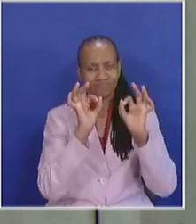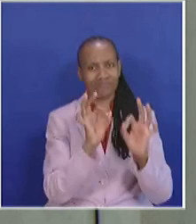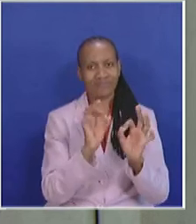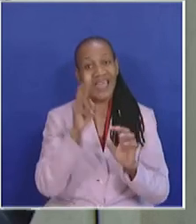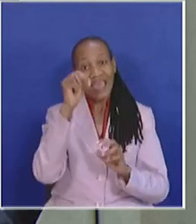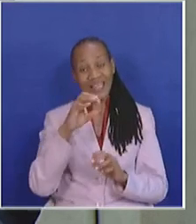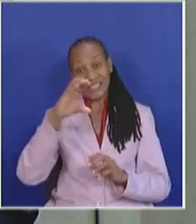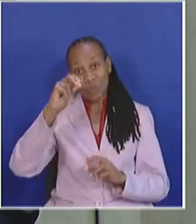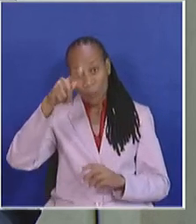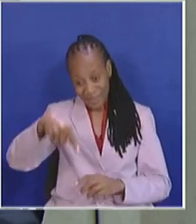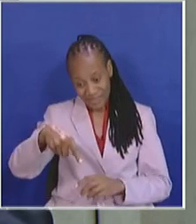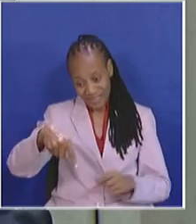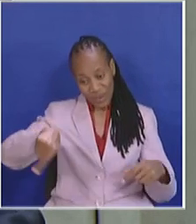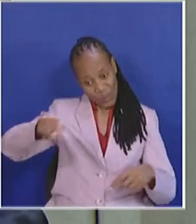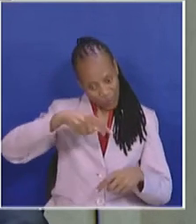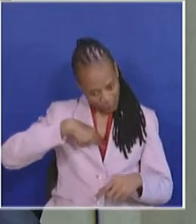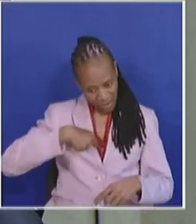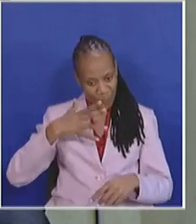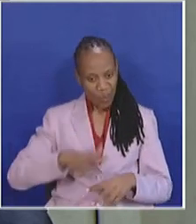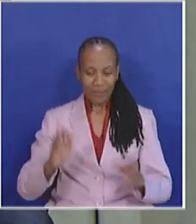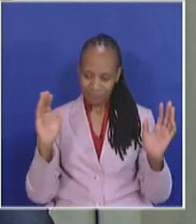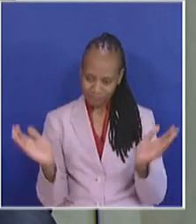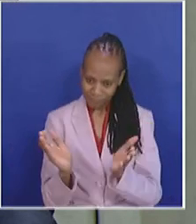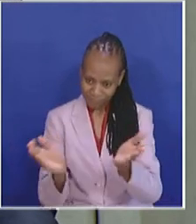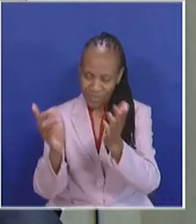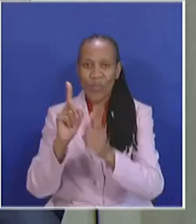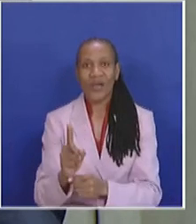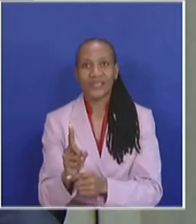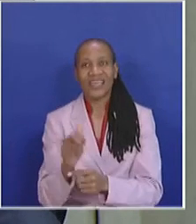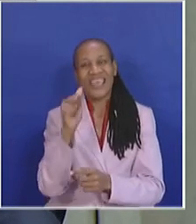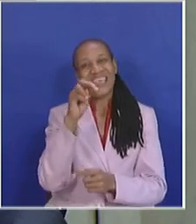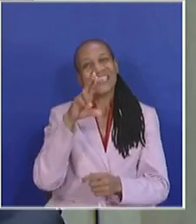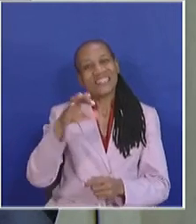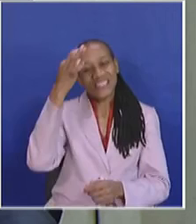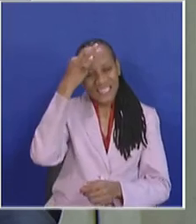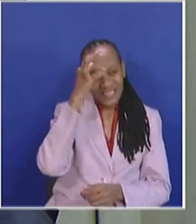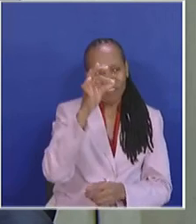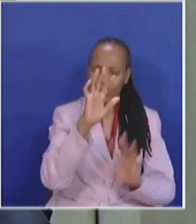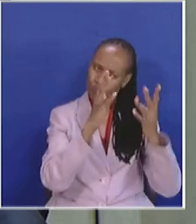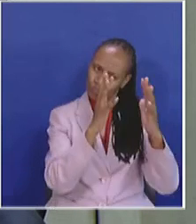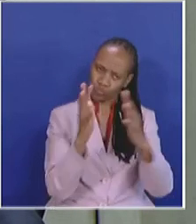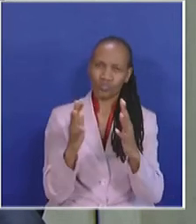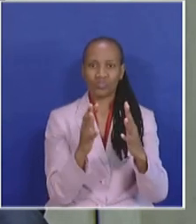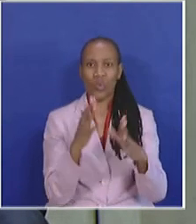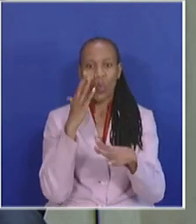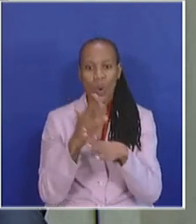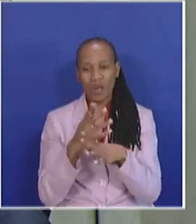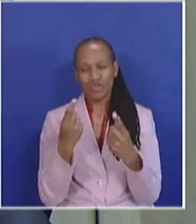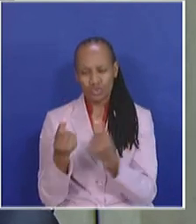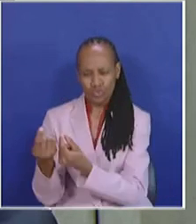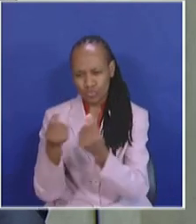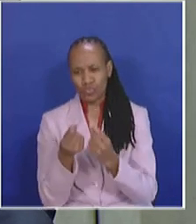NCOP, we want to commend this ANC-led government for the firm action it has taken against